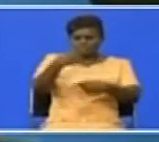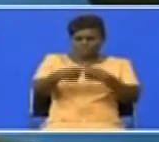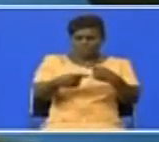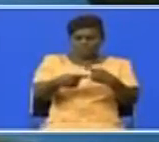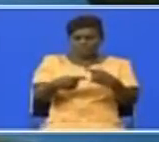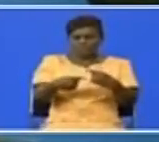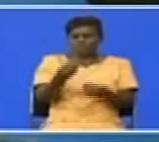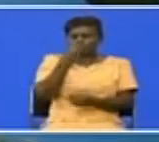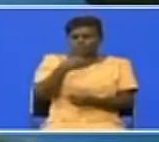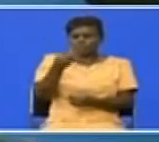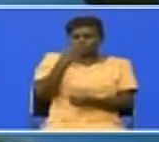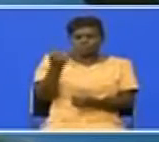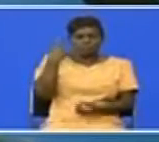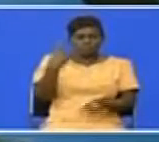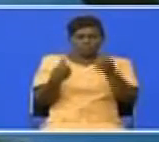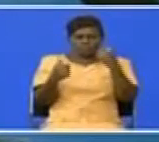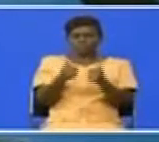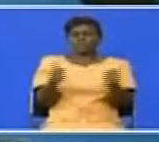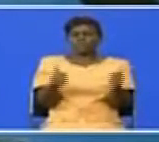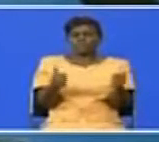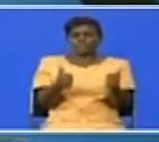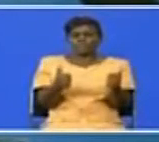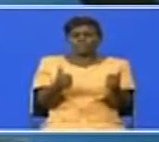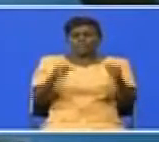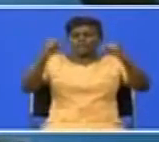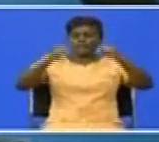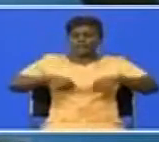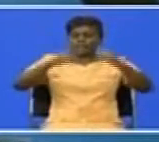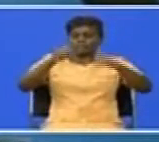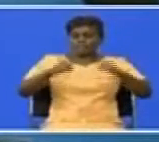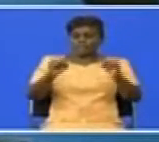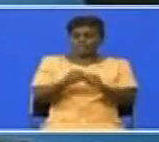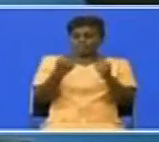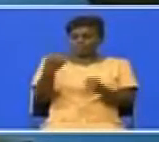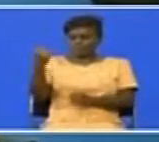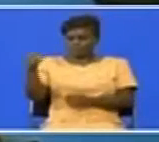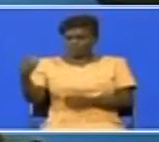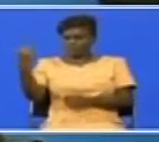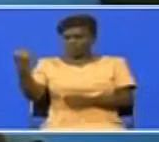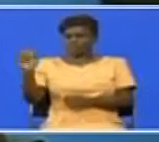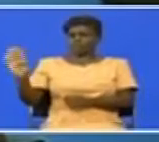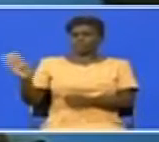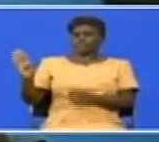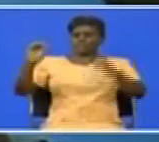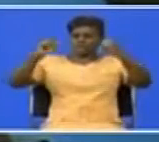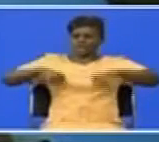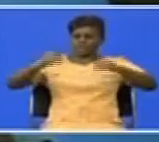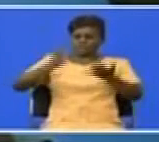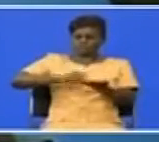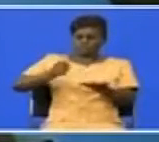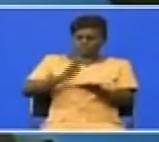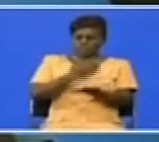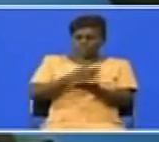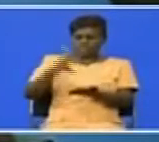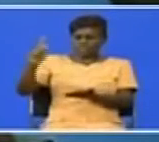power consumption in tea factories across the country. The deal is thanks to a 5.5 billion shillings loan agreement signed between